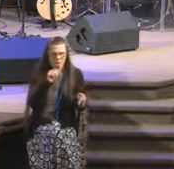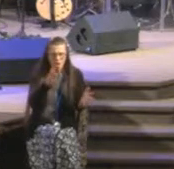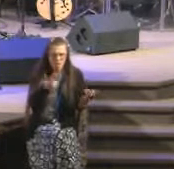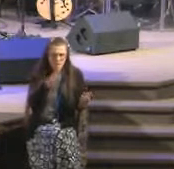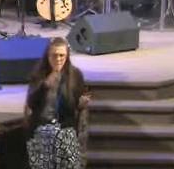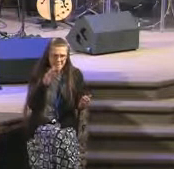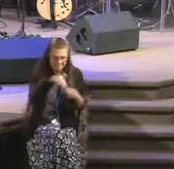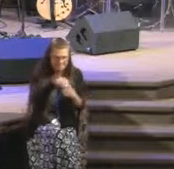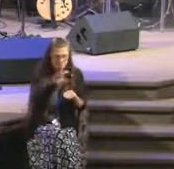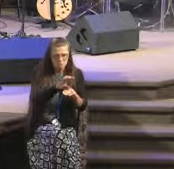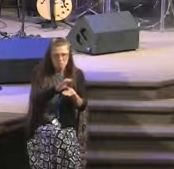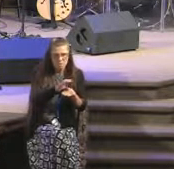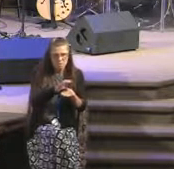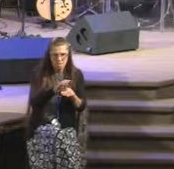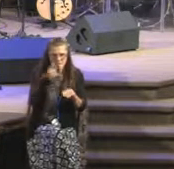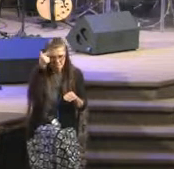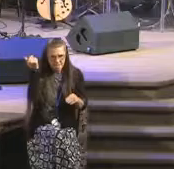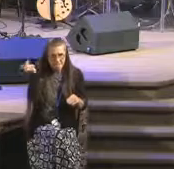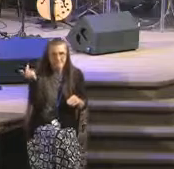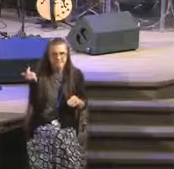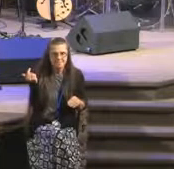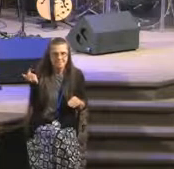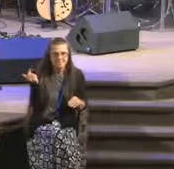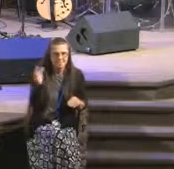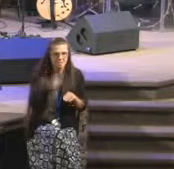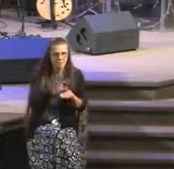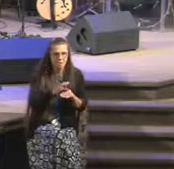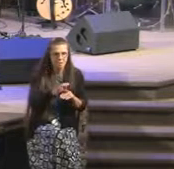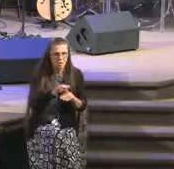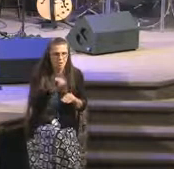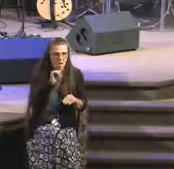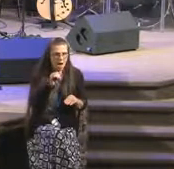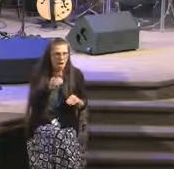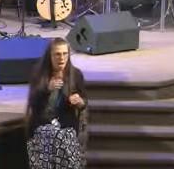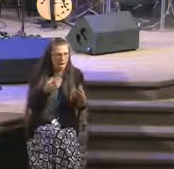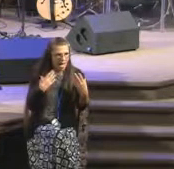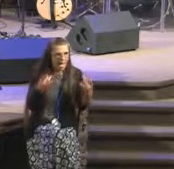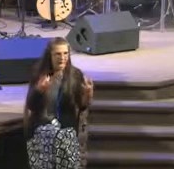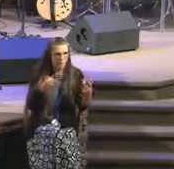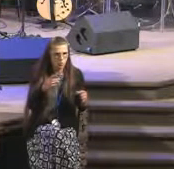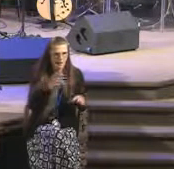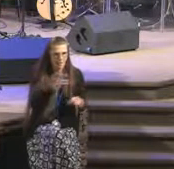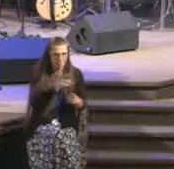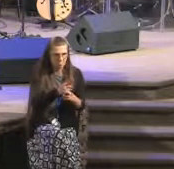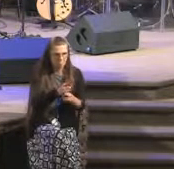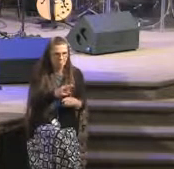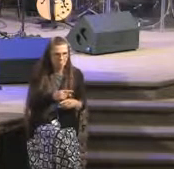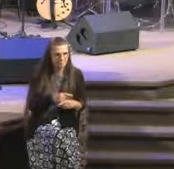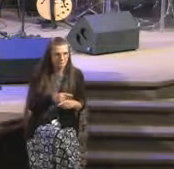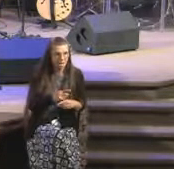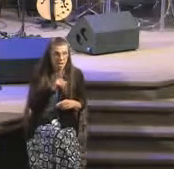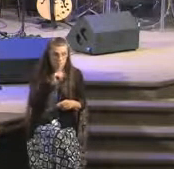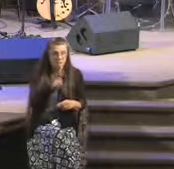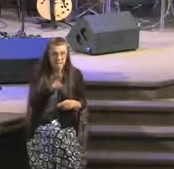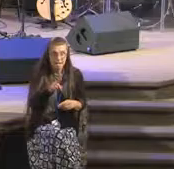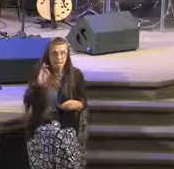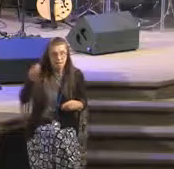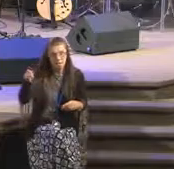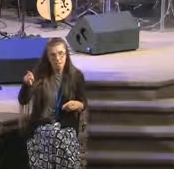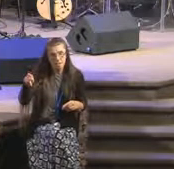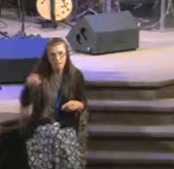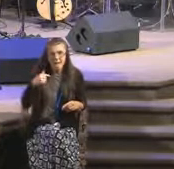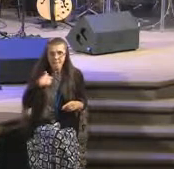church because churches don't act right. I'll tell you, as a pastor, if I